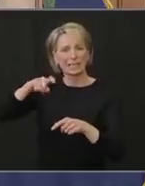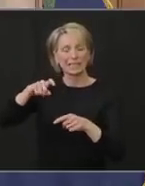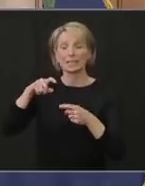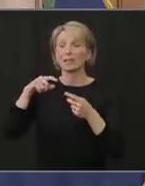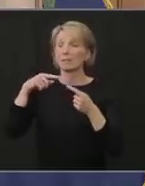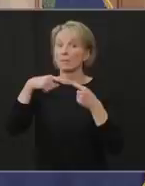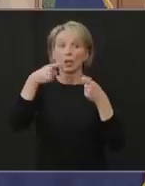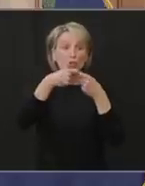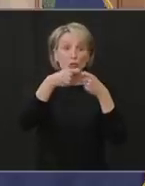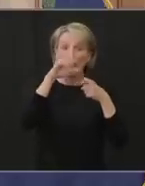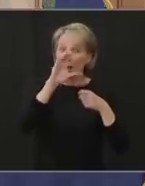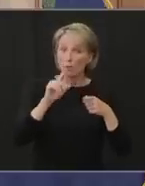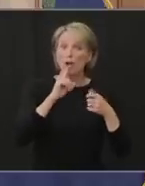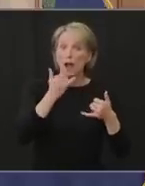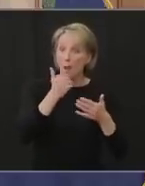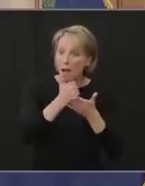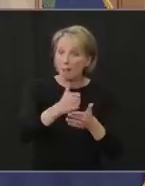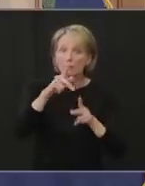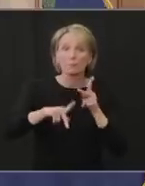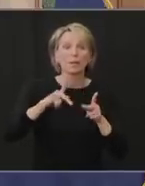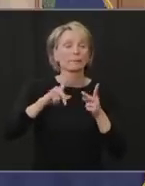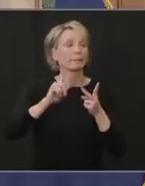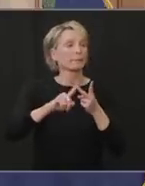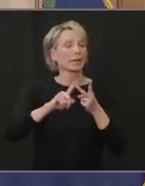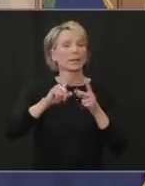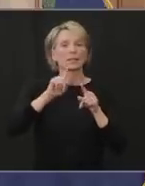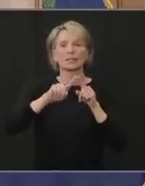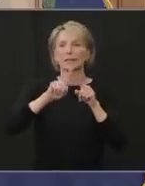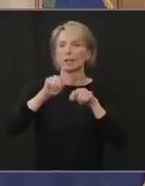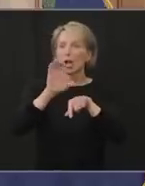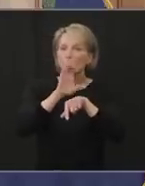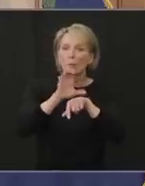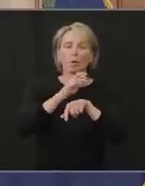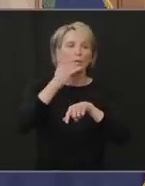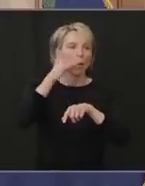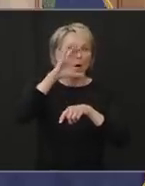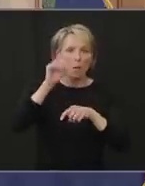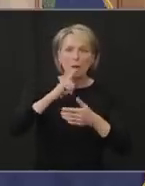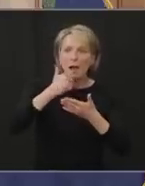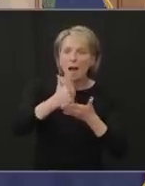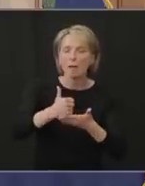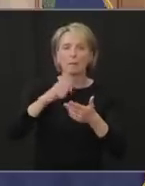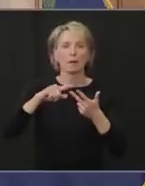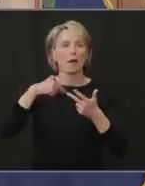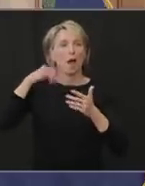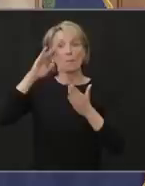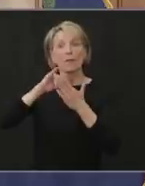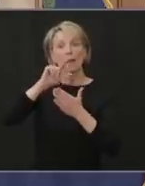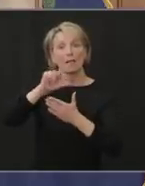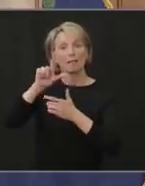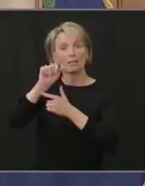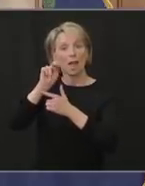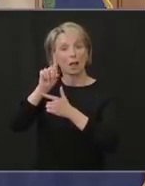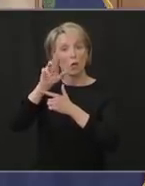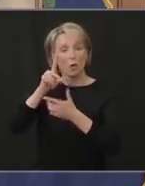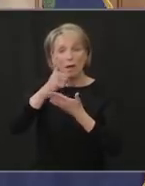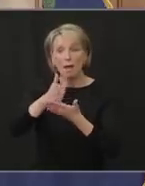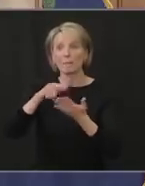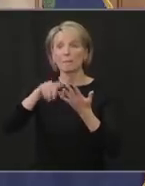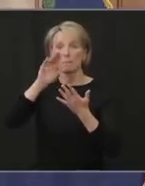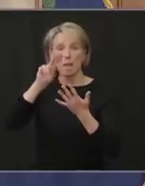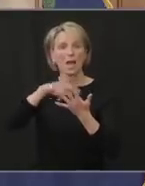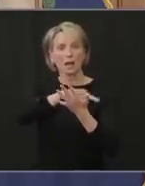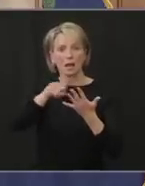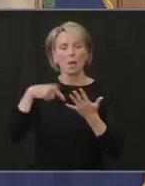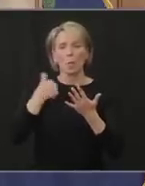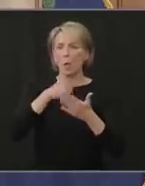that, the state's doing that, telecom companies are doing that, landlords, I hope, are doing that, banks are doing that. We're all going to step up and make it